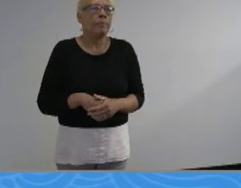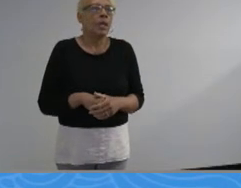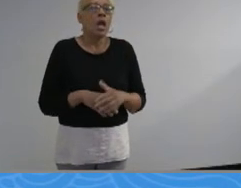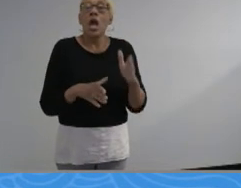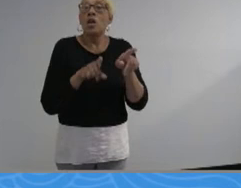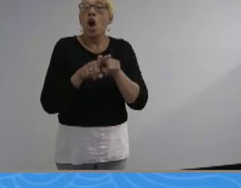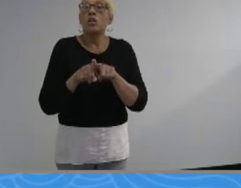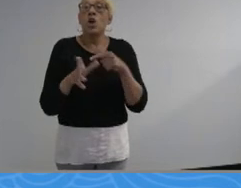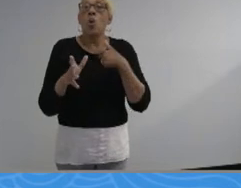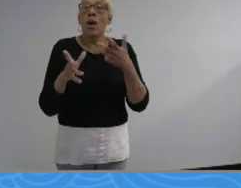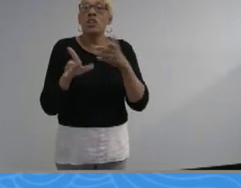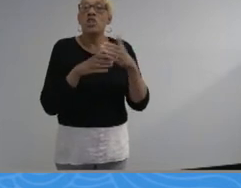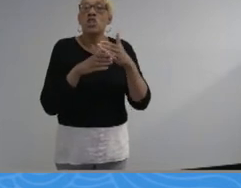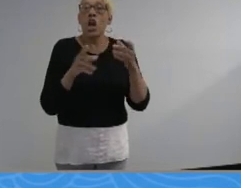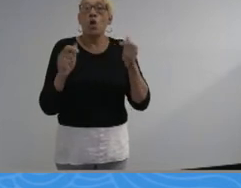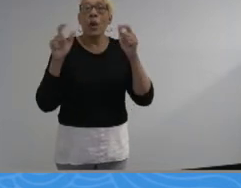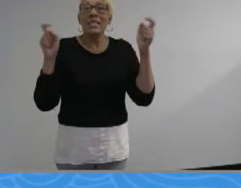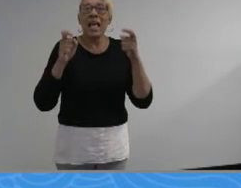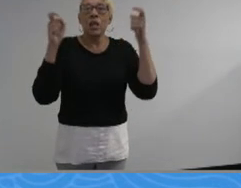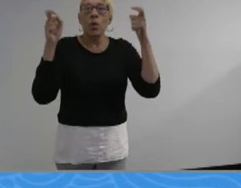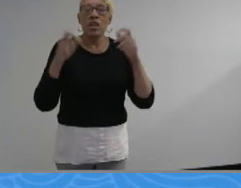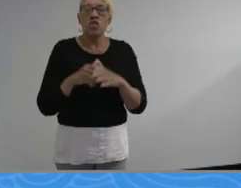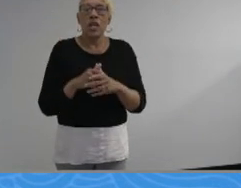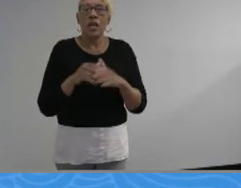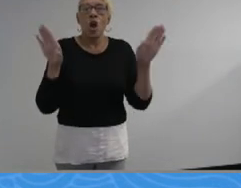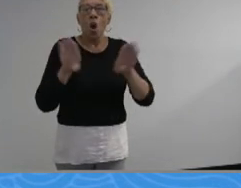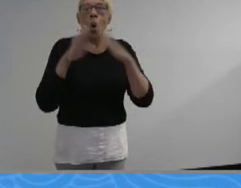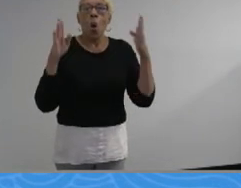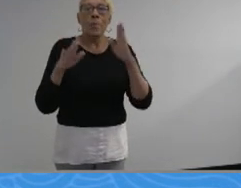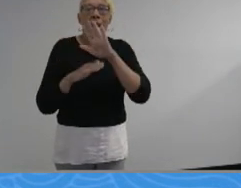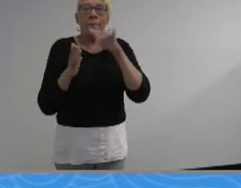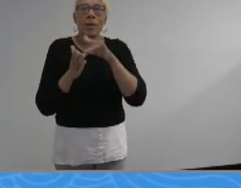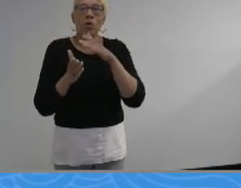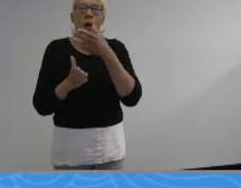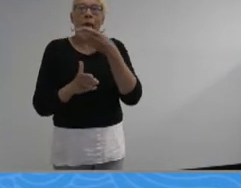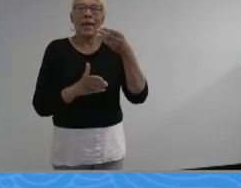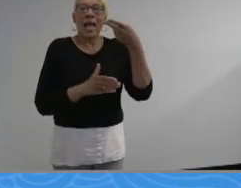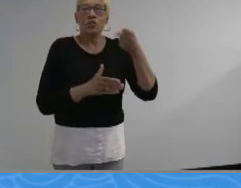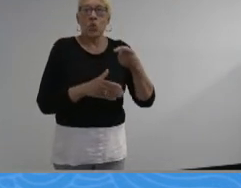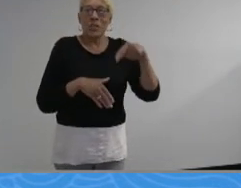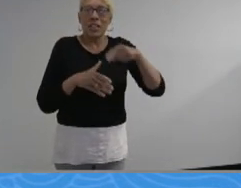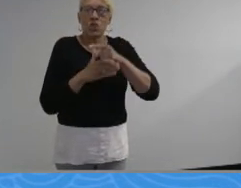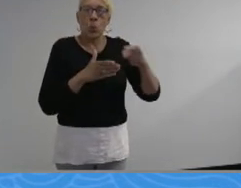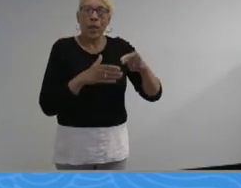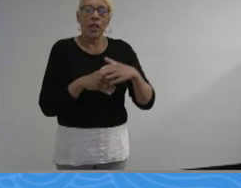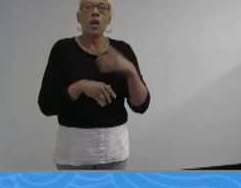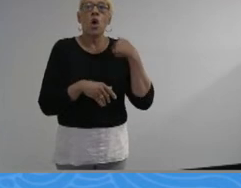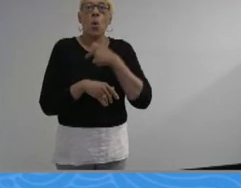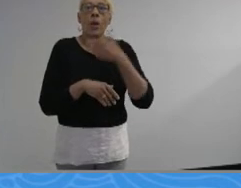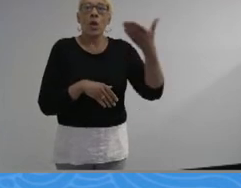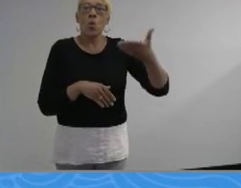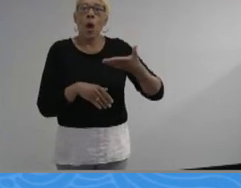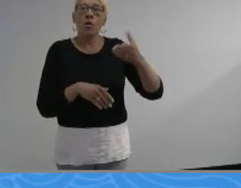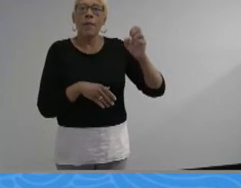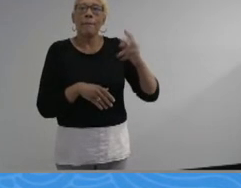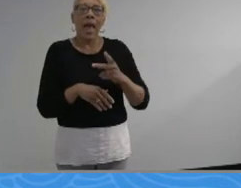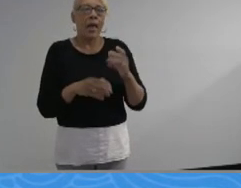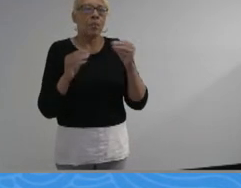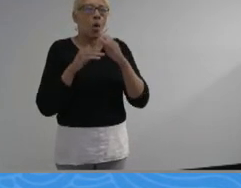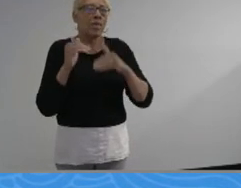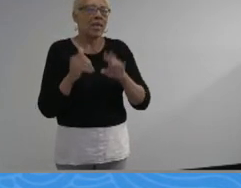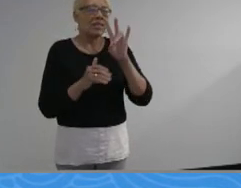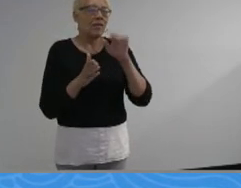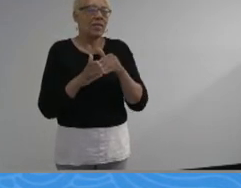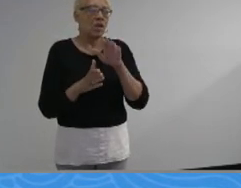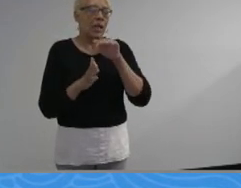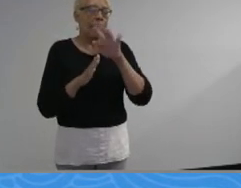share a quick celebration around our reopening of our middle and high schools this week. So we welcomed back over 7,000